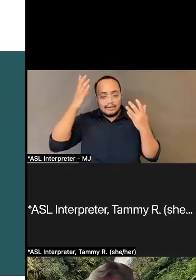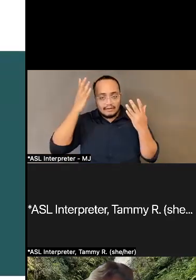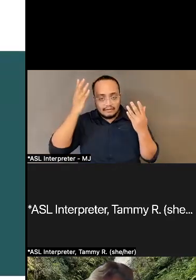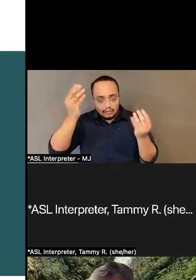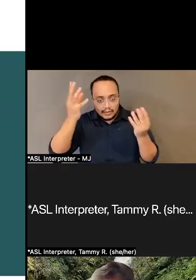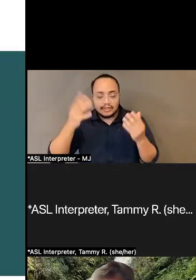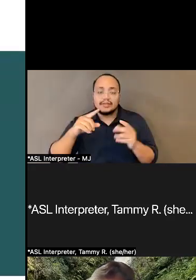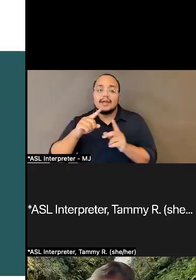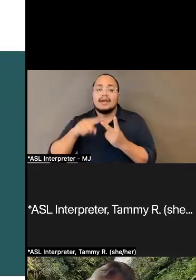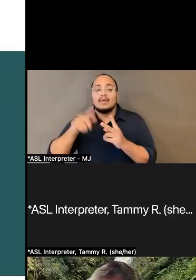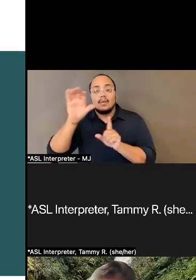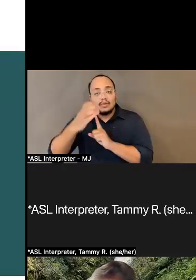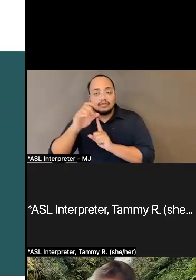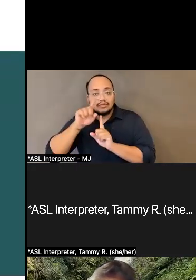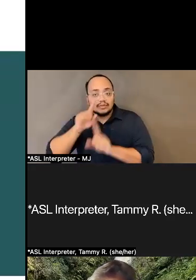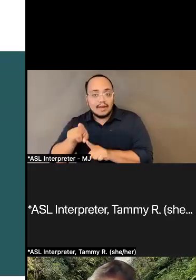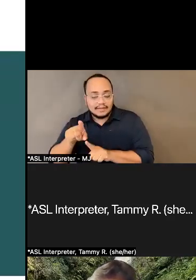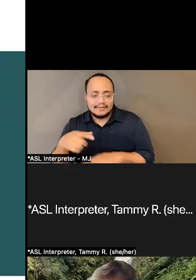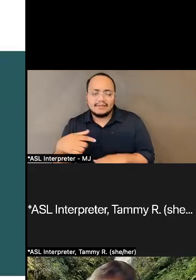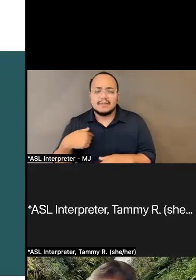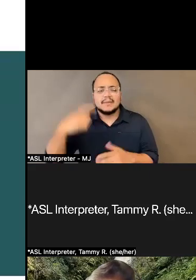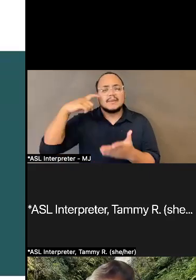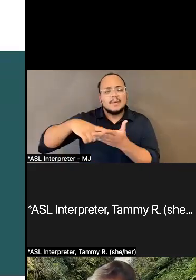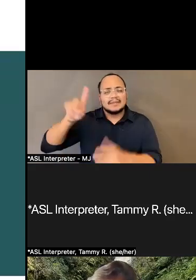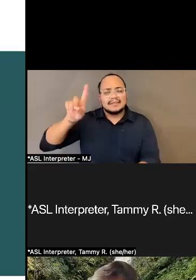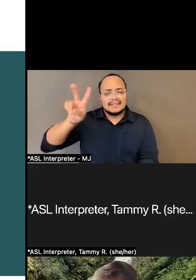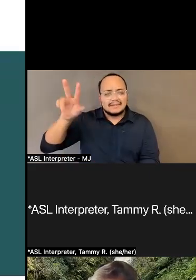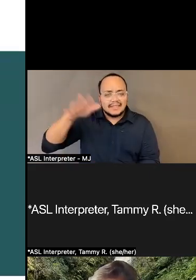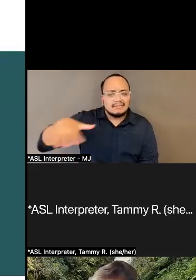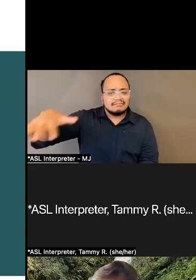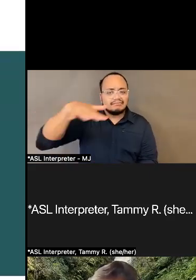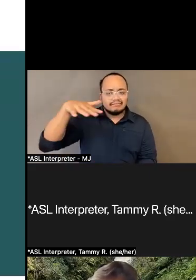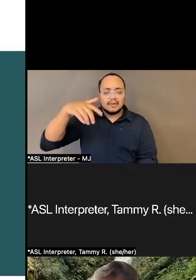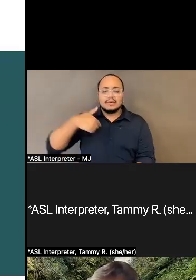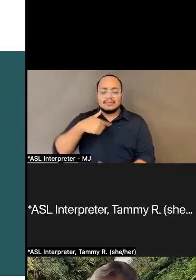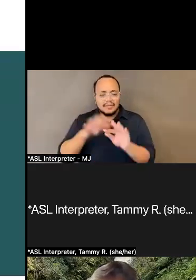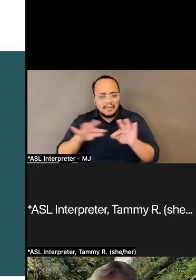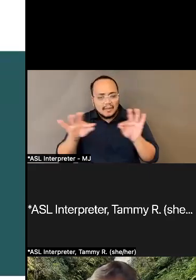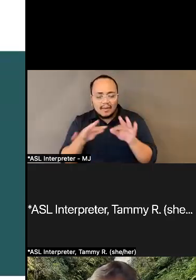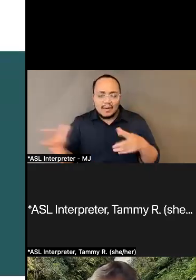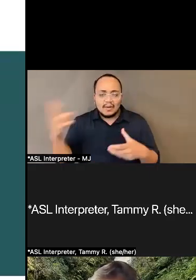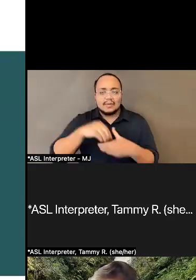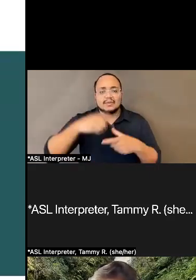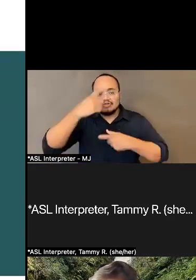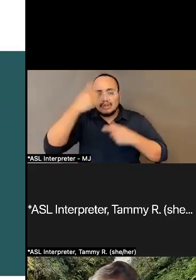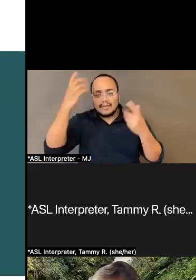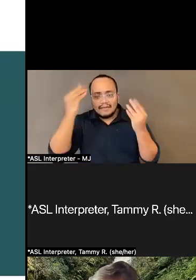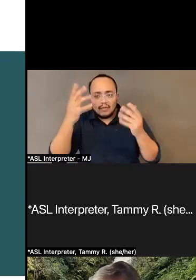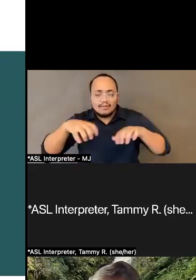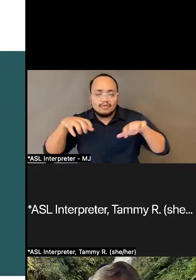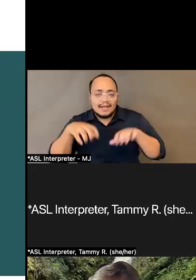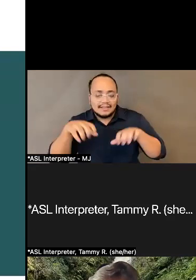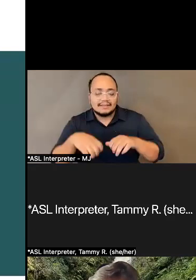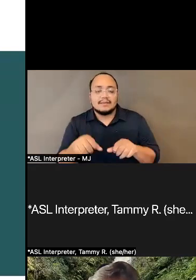responsive? As a movement, we've talked a lot about the importance of trauma-informed practice and being